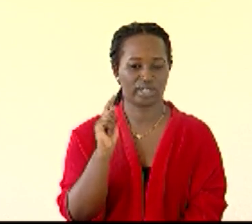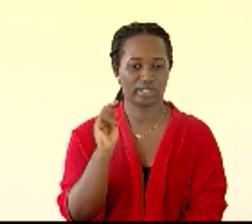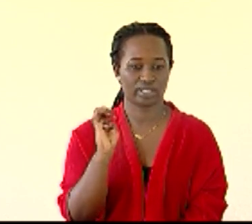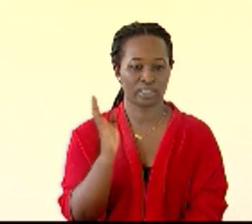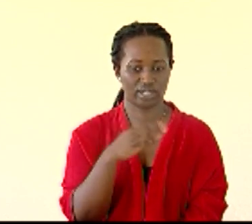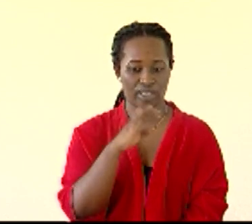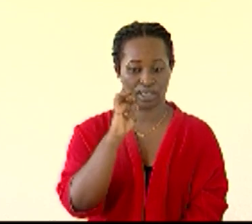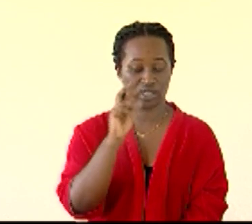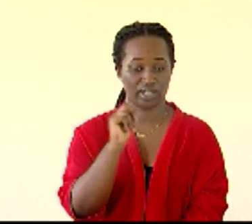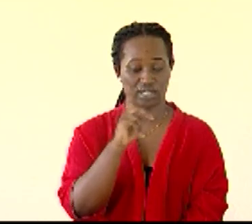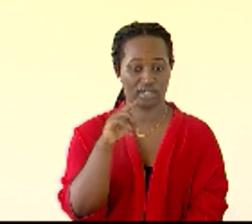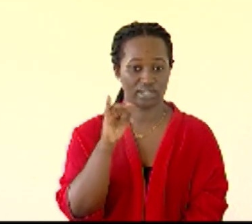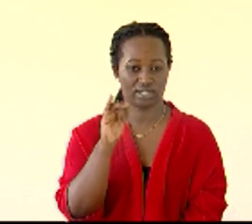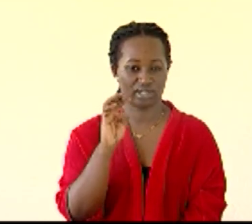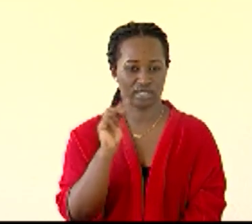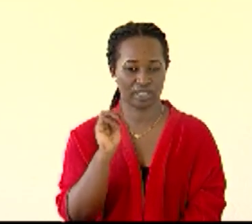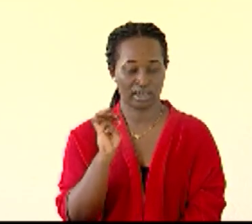catalyzes the reaction.